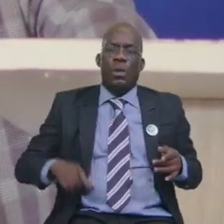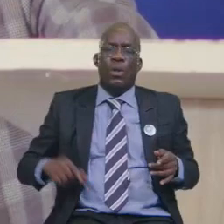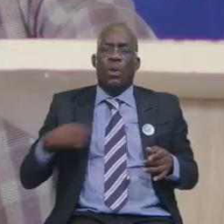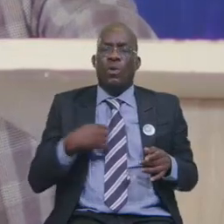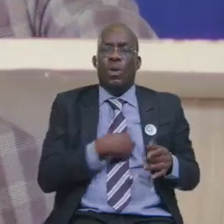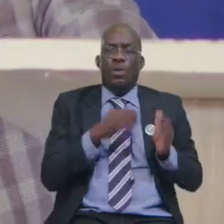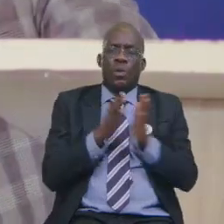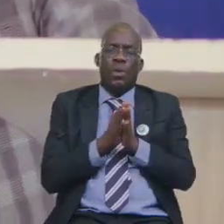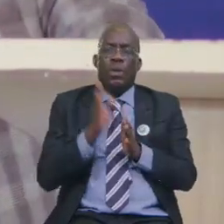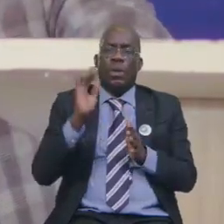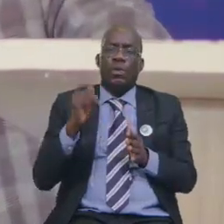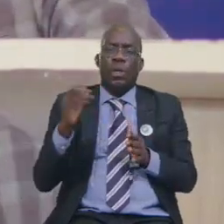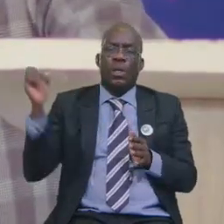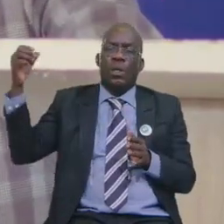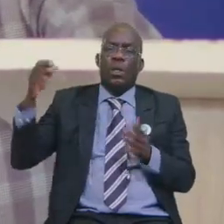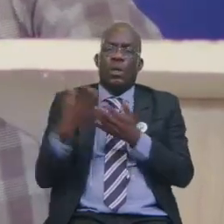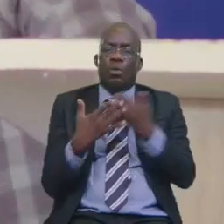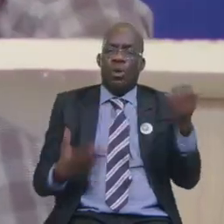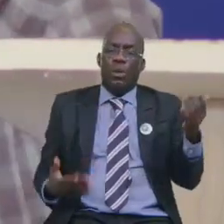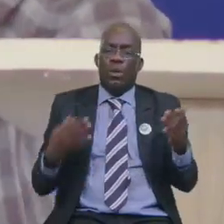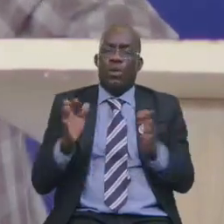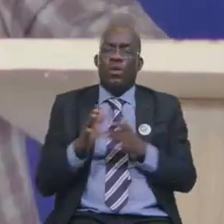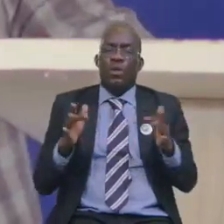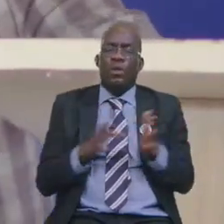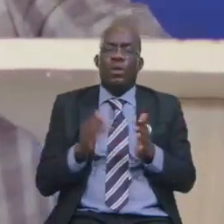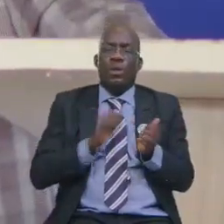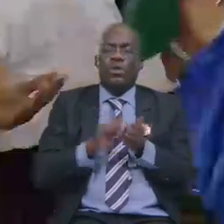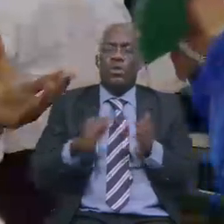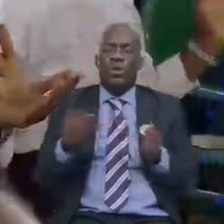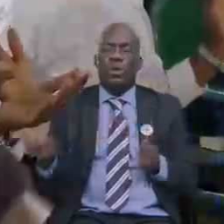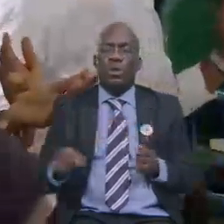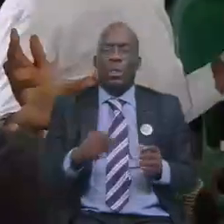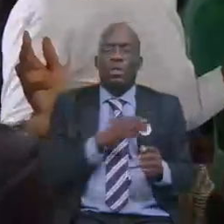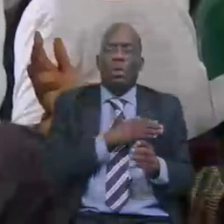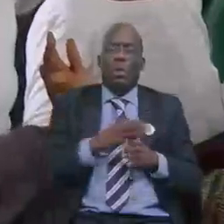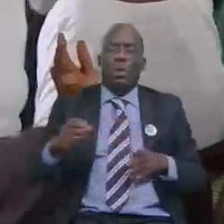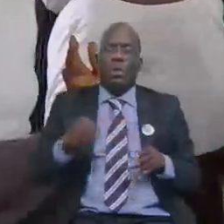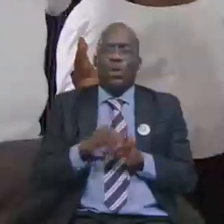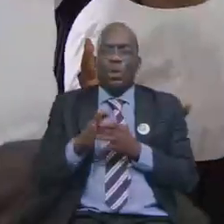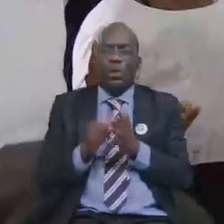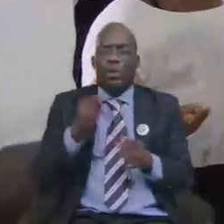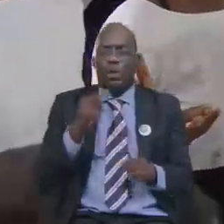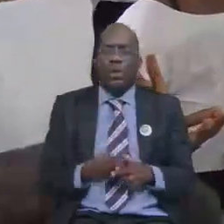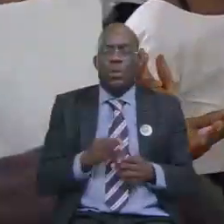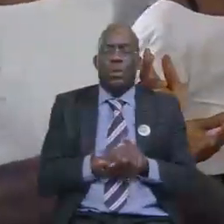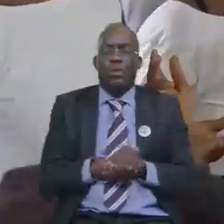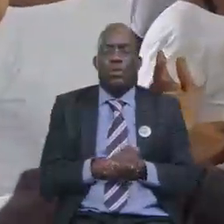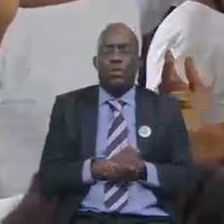of Jesus, wash them away in Jesus' name.